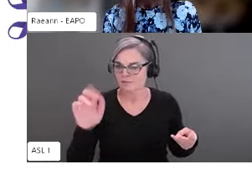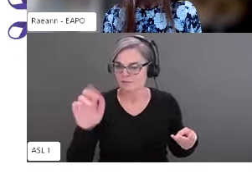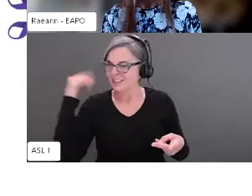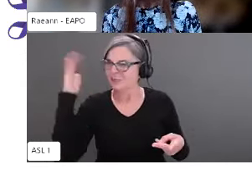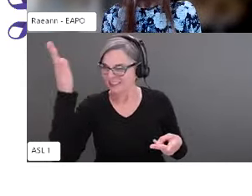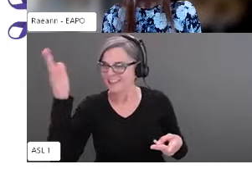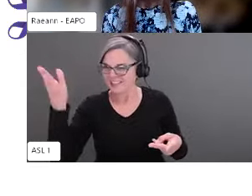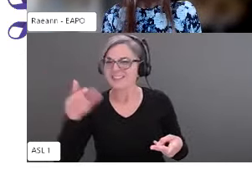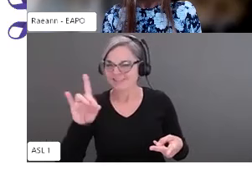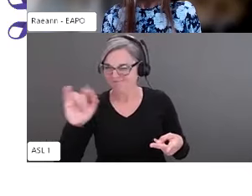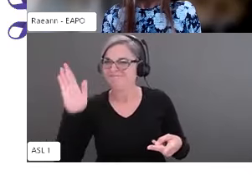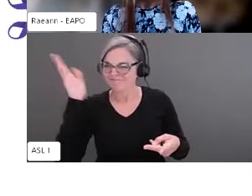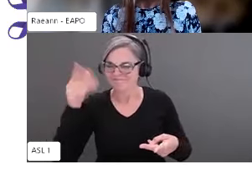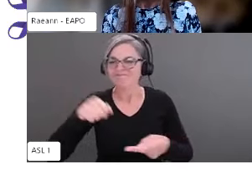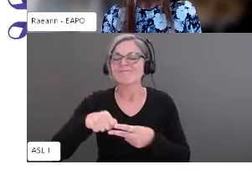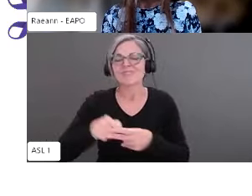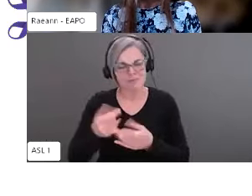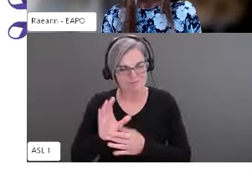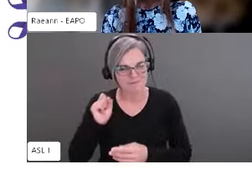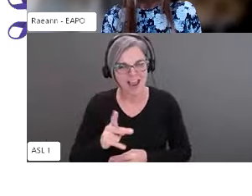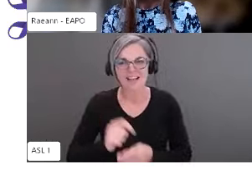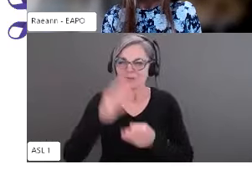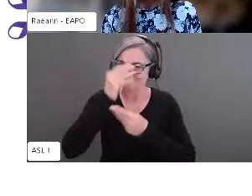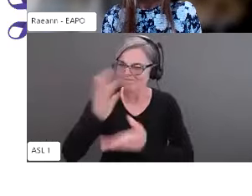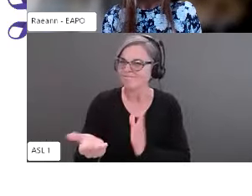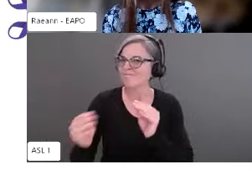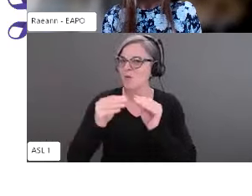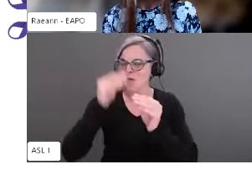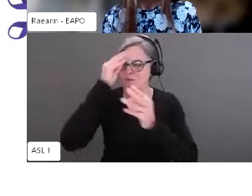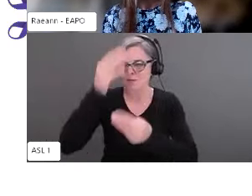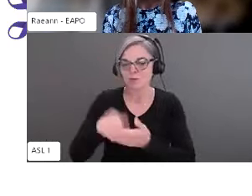knowledge. She's also the CEO of Koster Consulting and Associates.